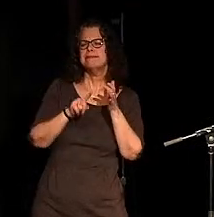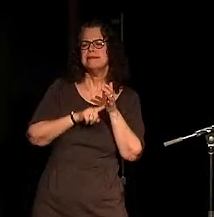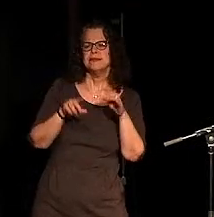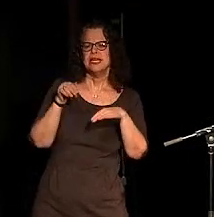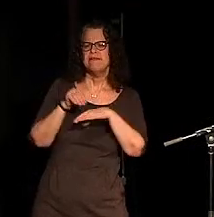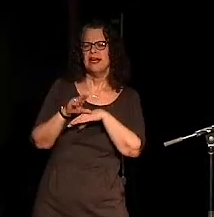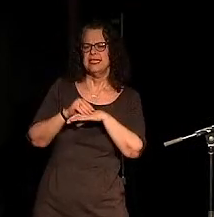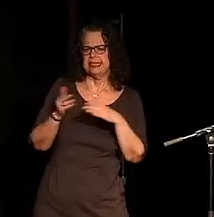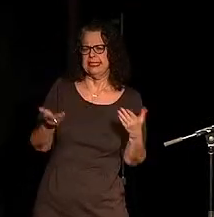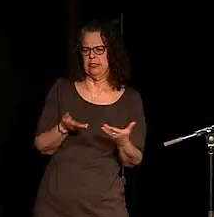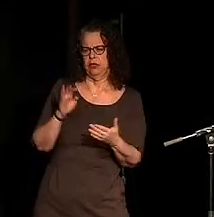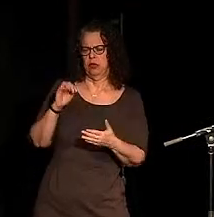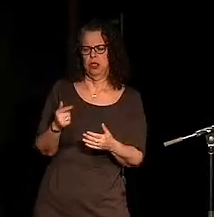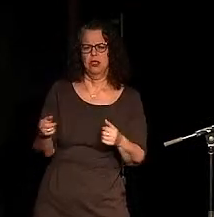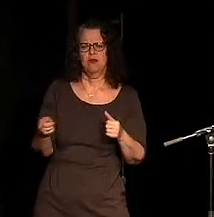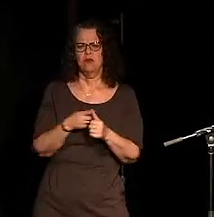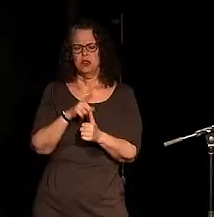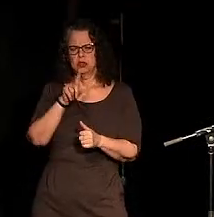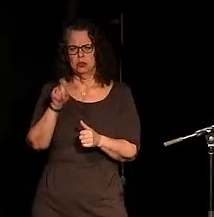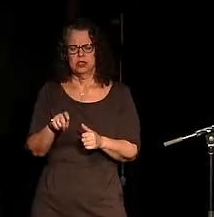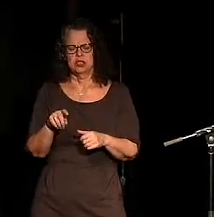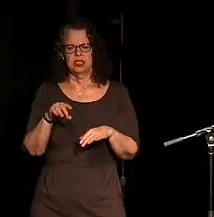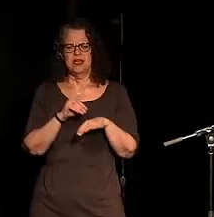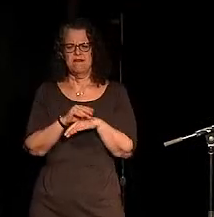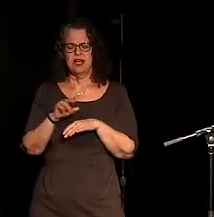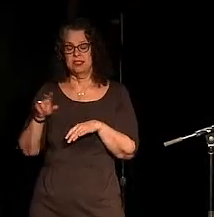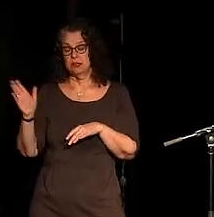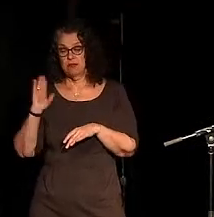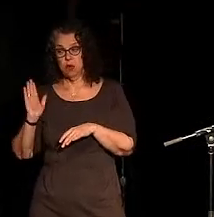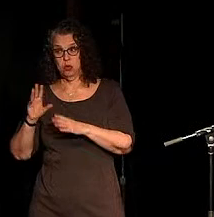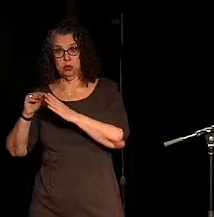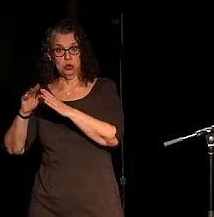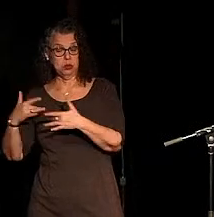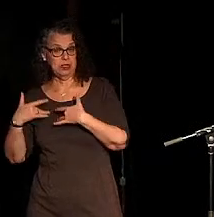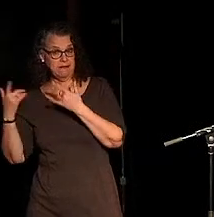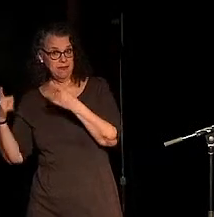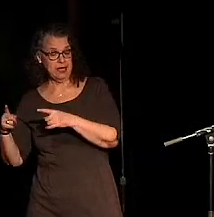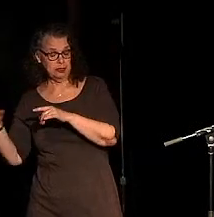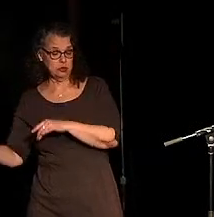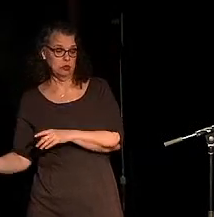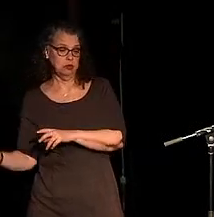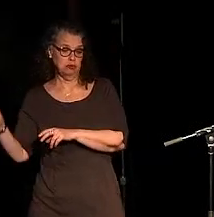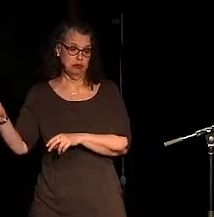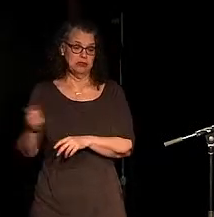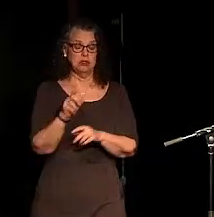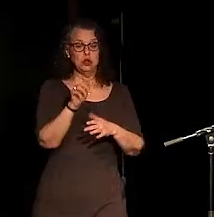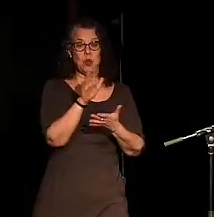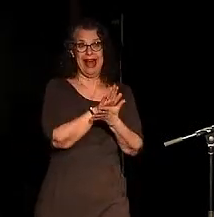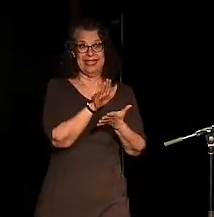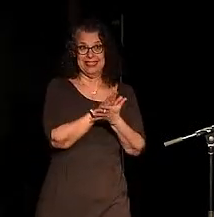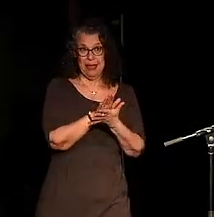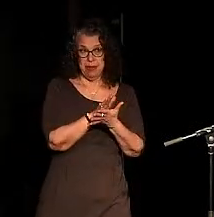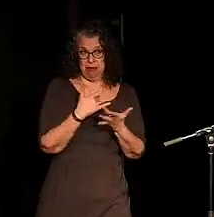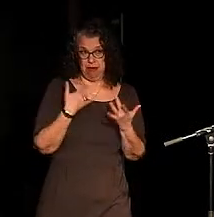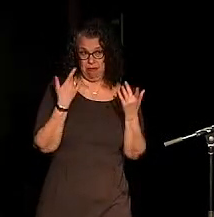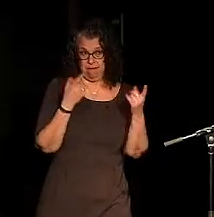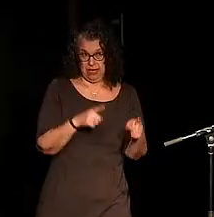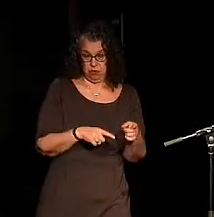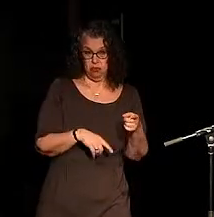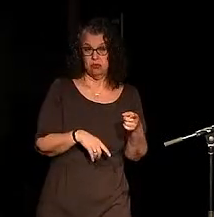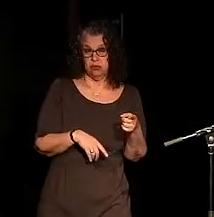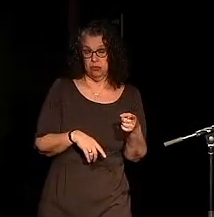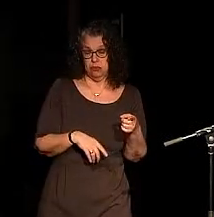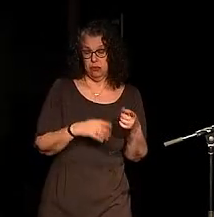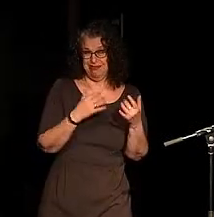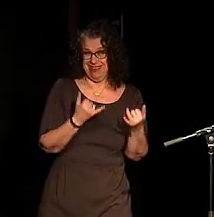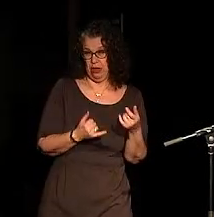however, advising was recently moved from student affairs to academic affairs. It's that, and that's where